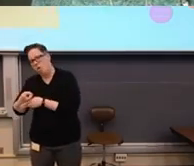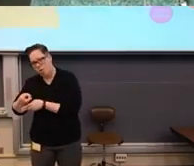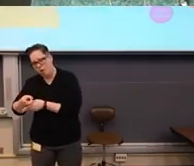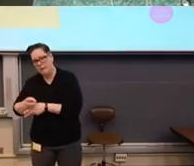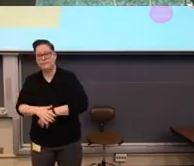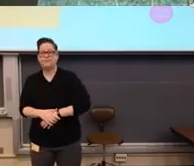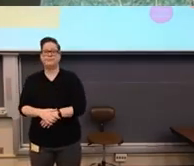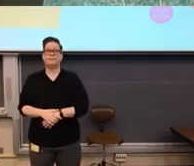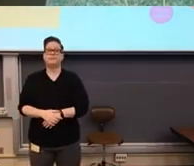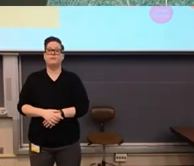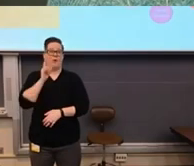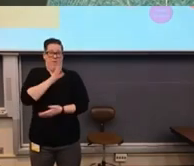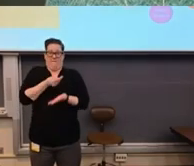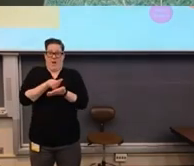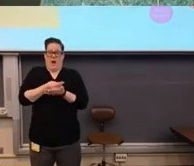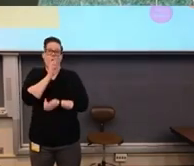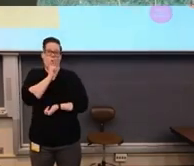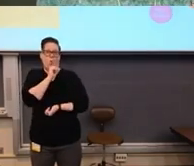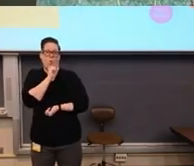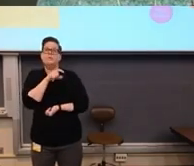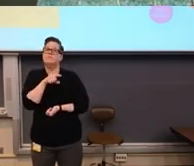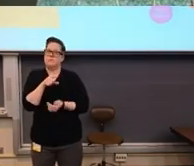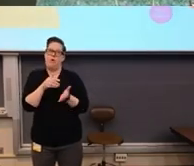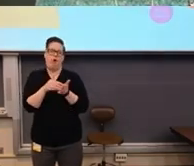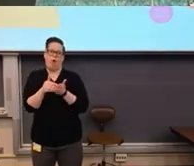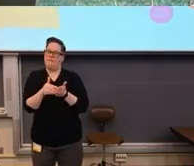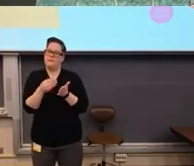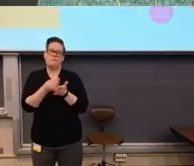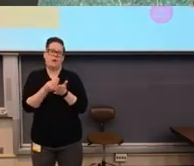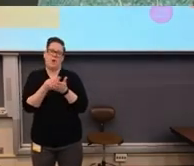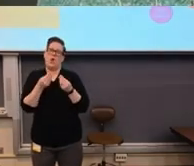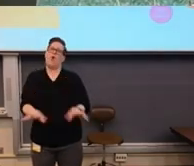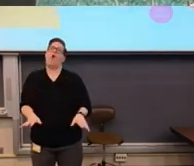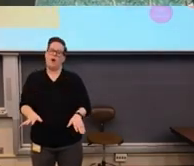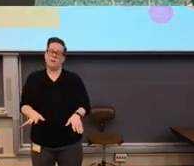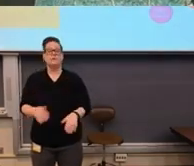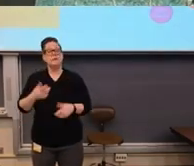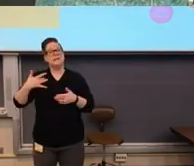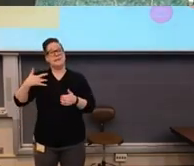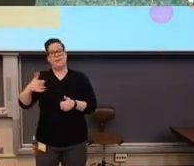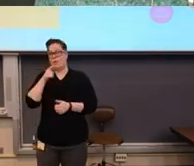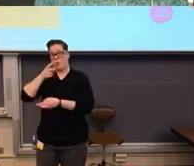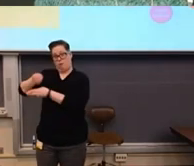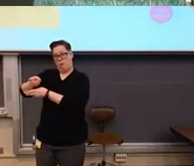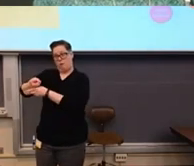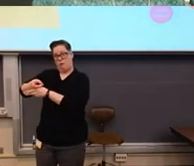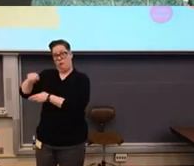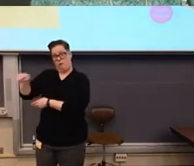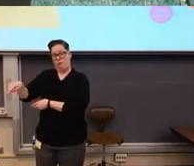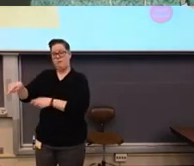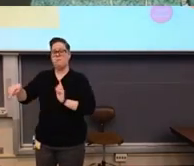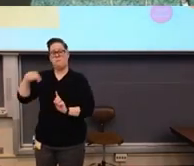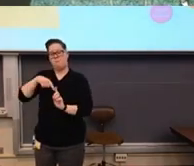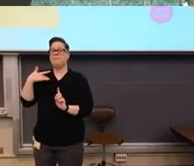caregivers usually take a great economic loss. The prototypical family caregiver is a 46-year-old woman,